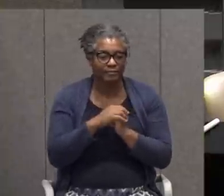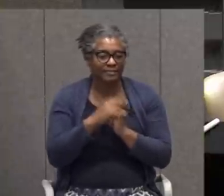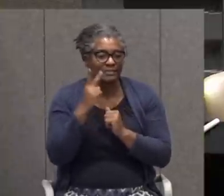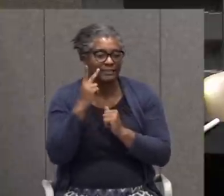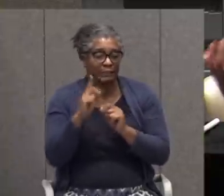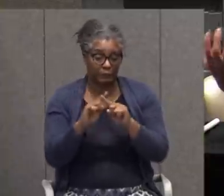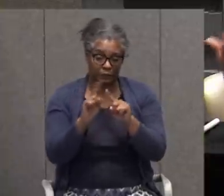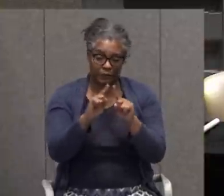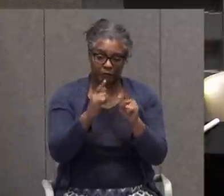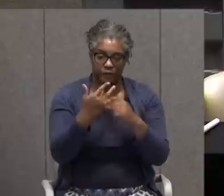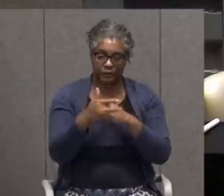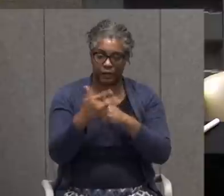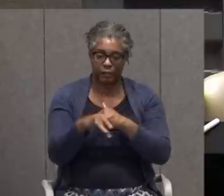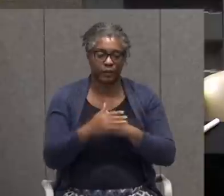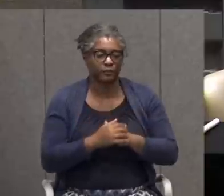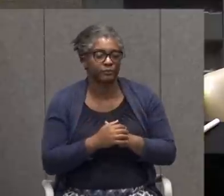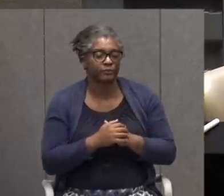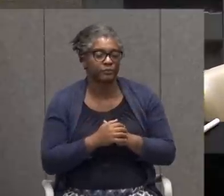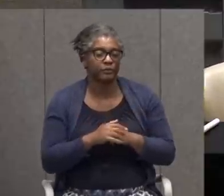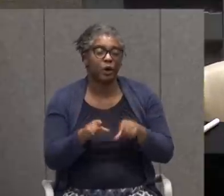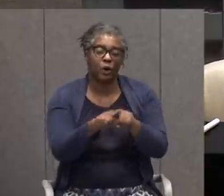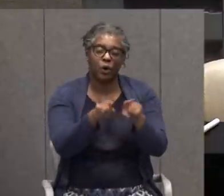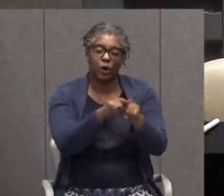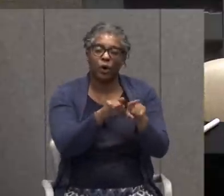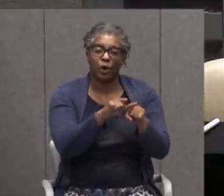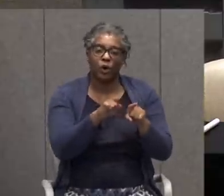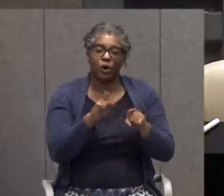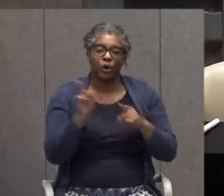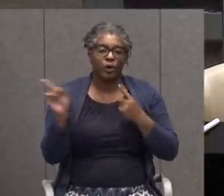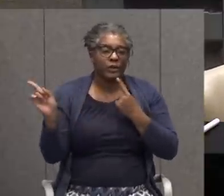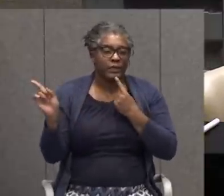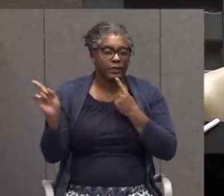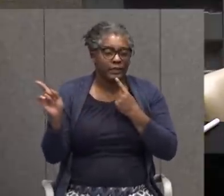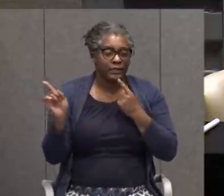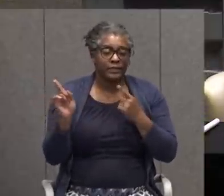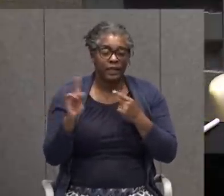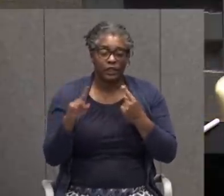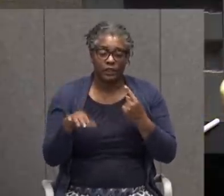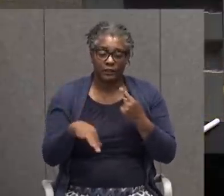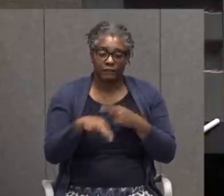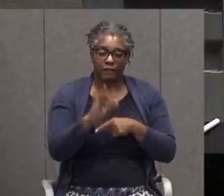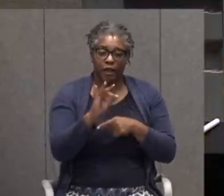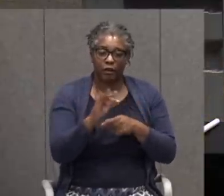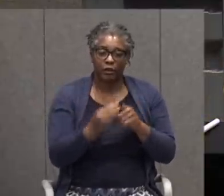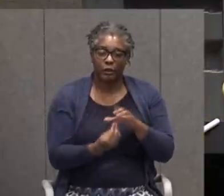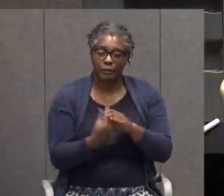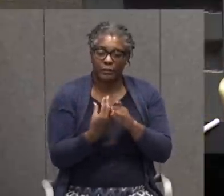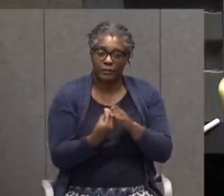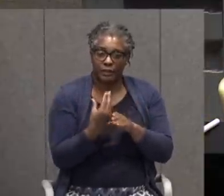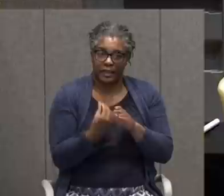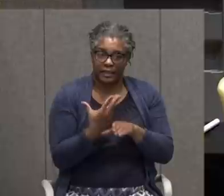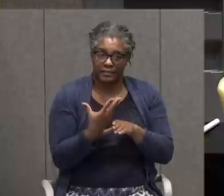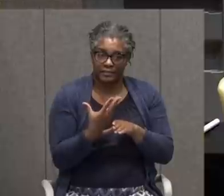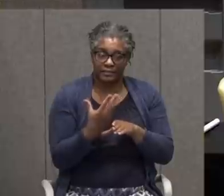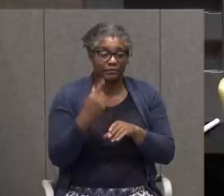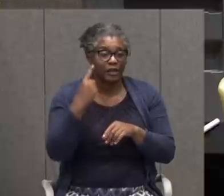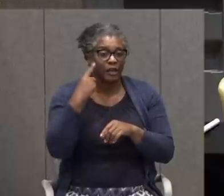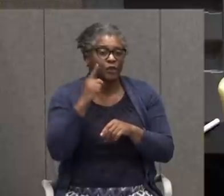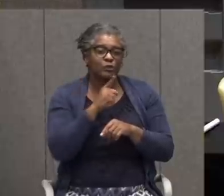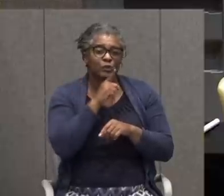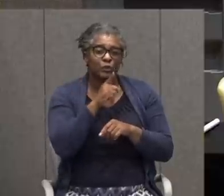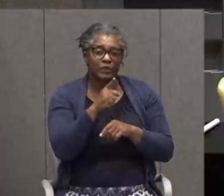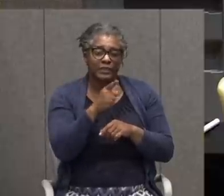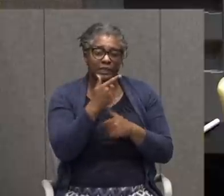mentioned the plants that she found in the fossils. So it's really interesting that it doesn't have to be a part of